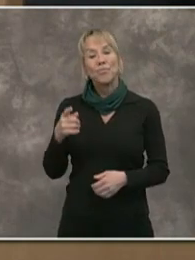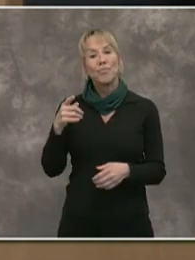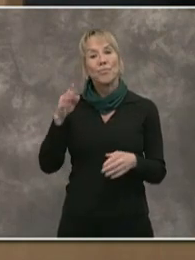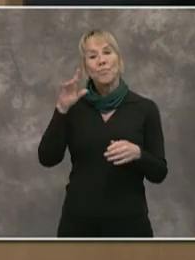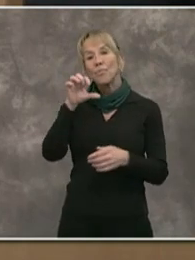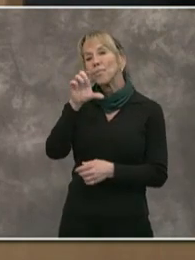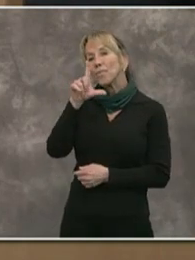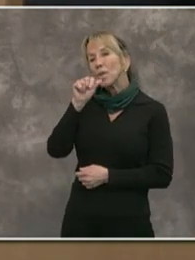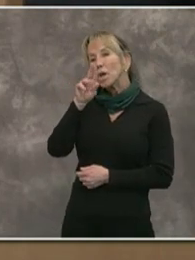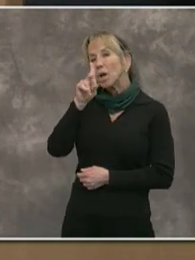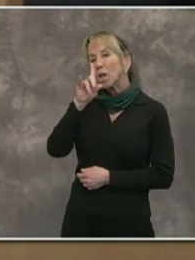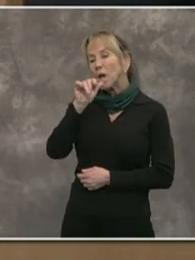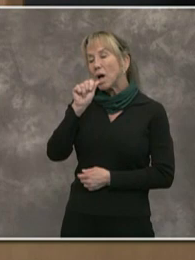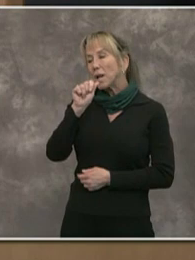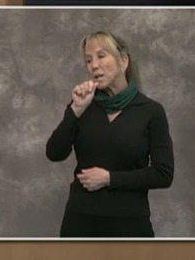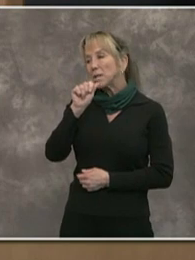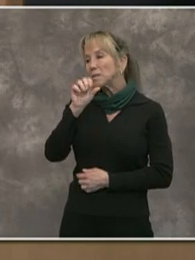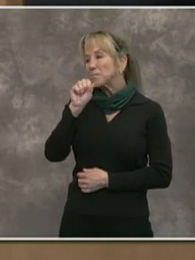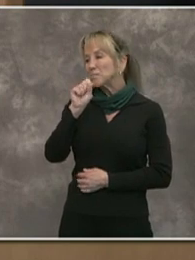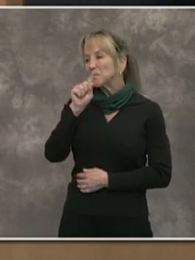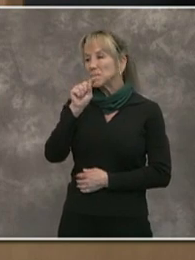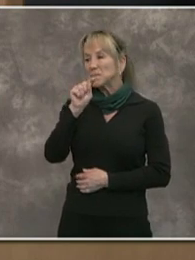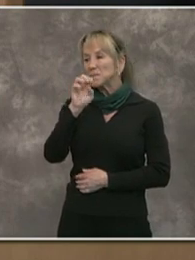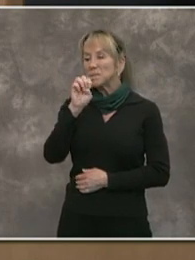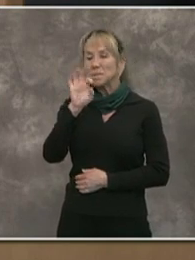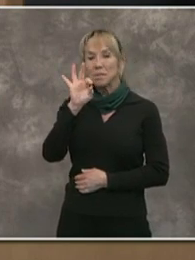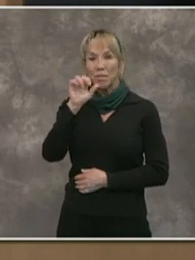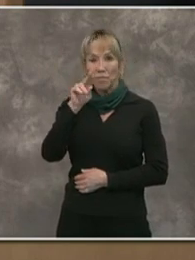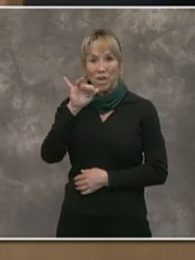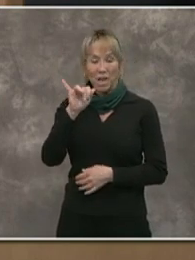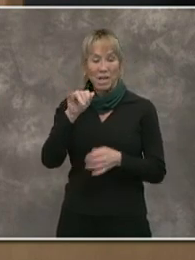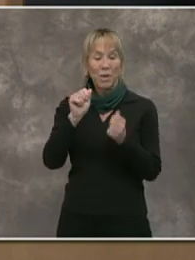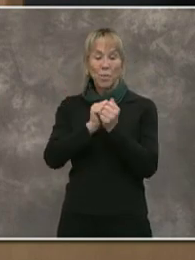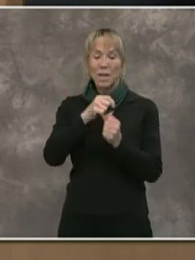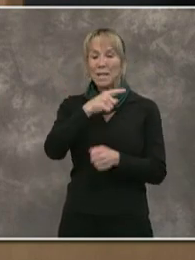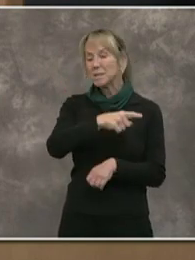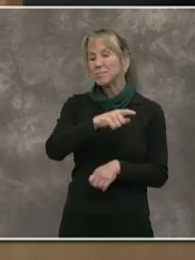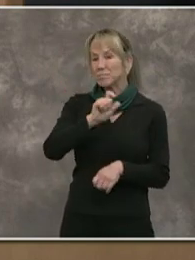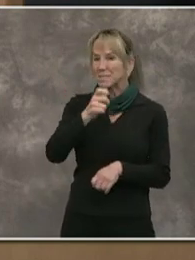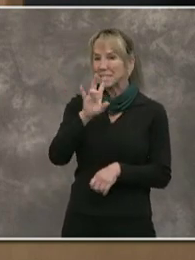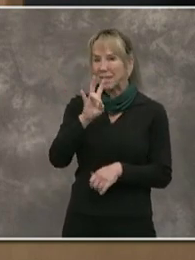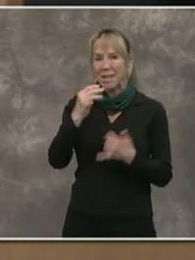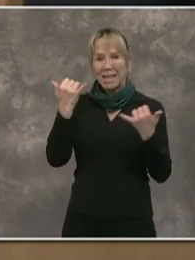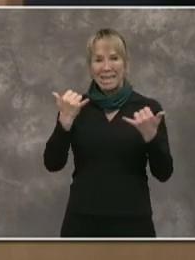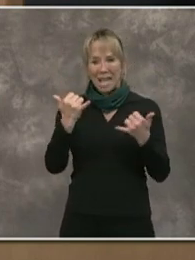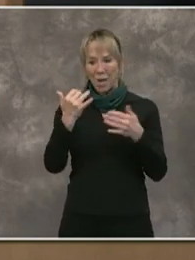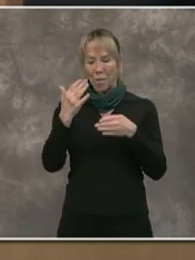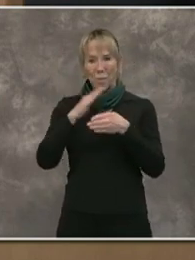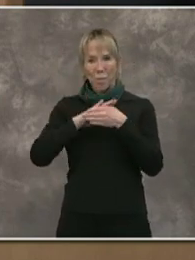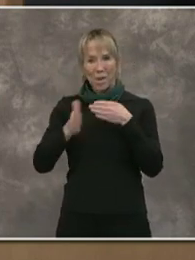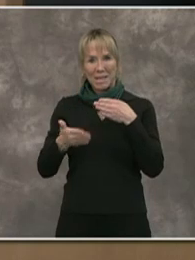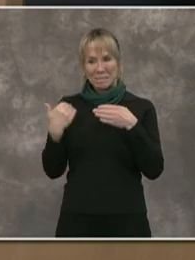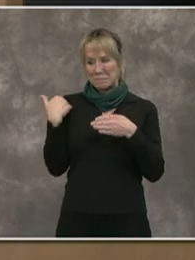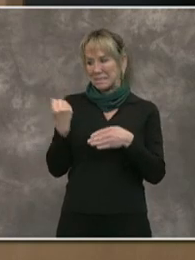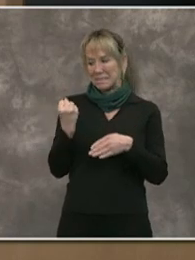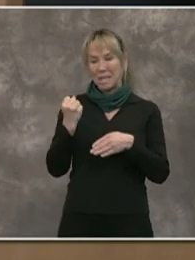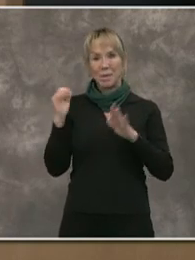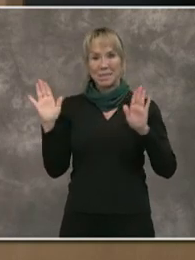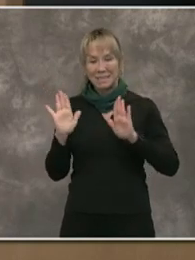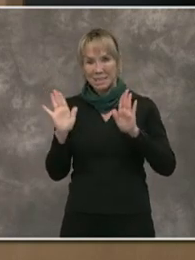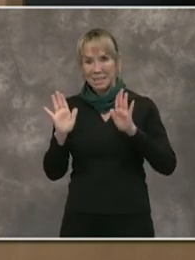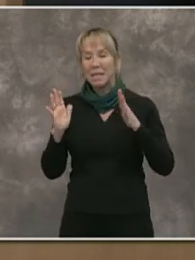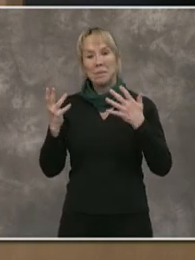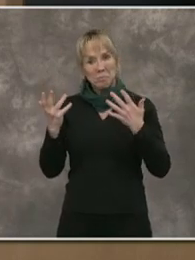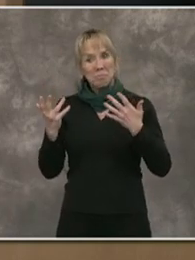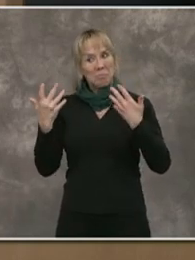Hi, this is Claudia Stefanian with NBC 7. You know, coming out of the weekend, I know we usually see some sort of lag